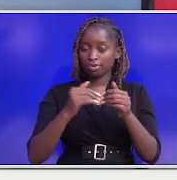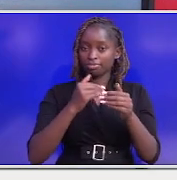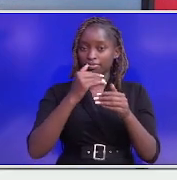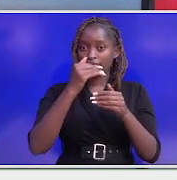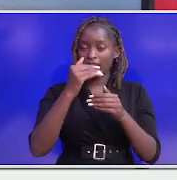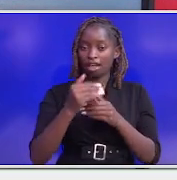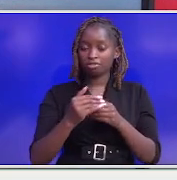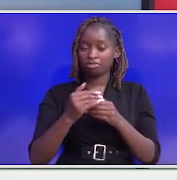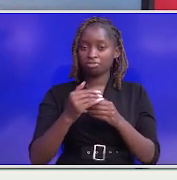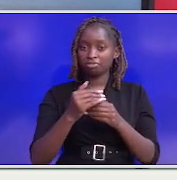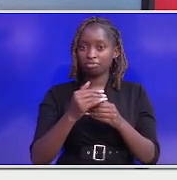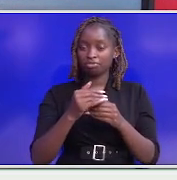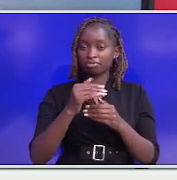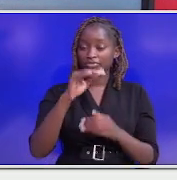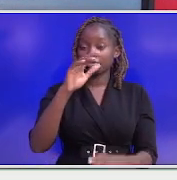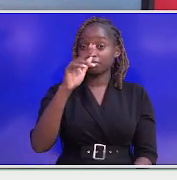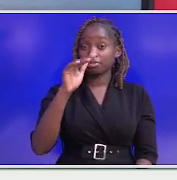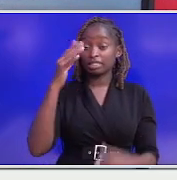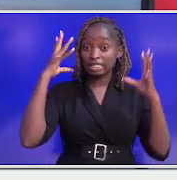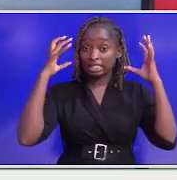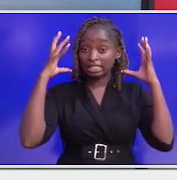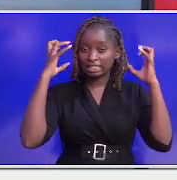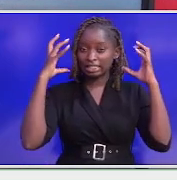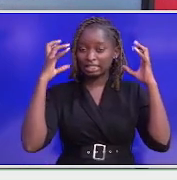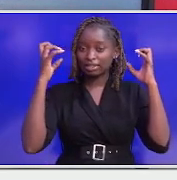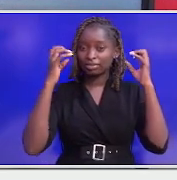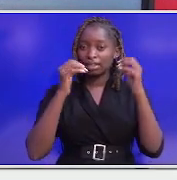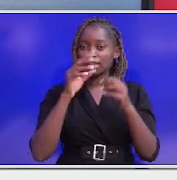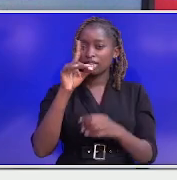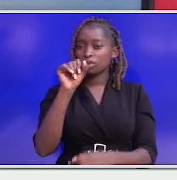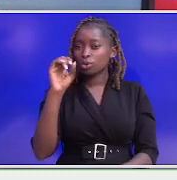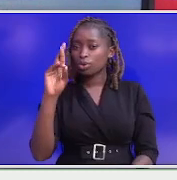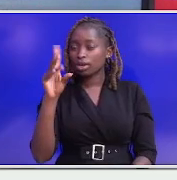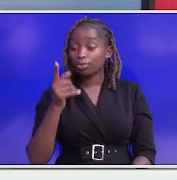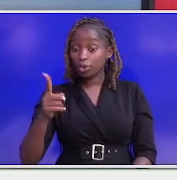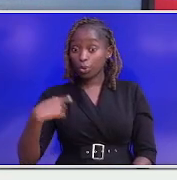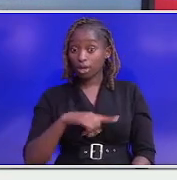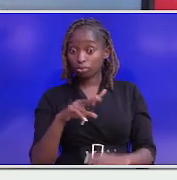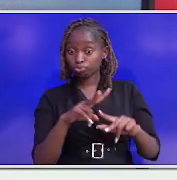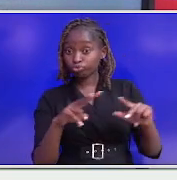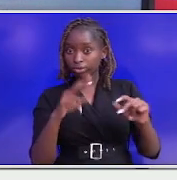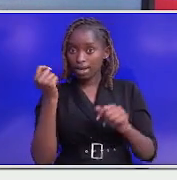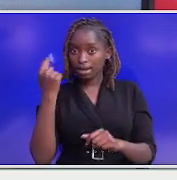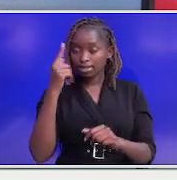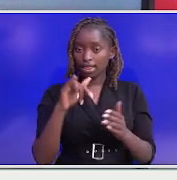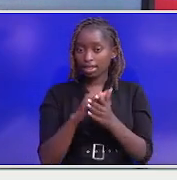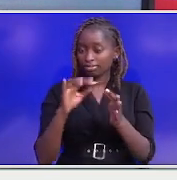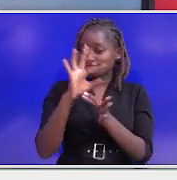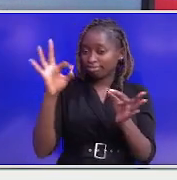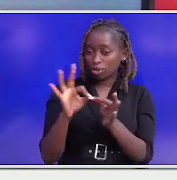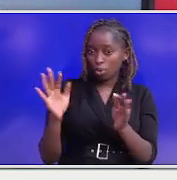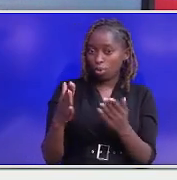post-traumatic stress disorder. Of course, we will be looking into just understand what this really is at the wake